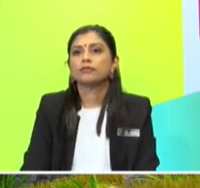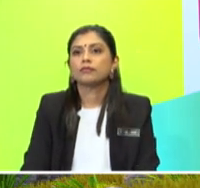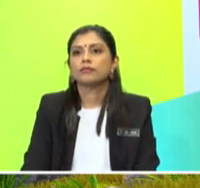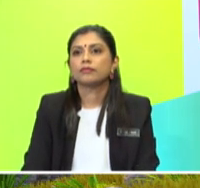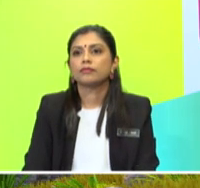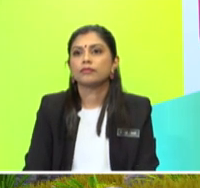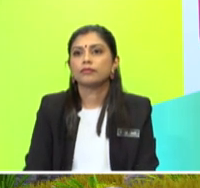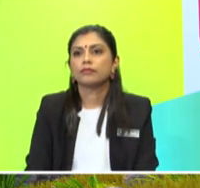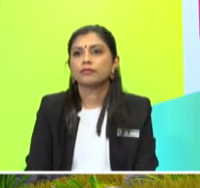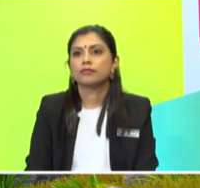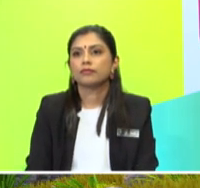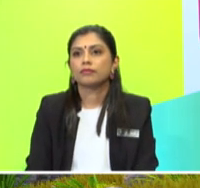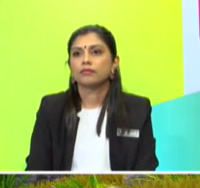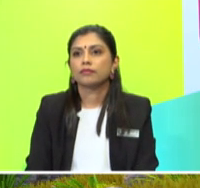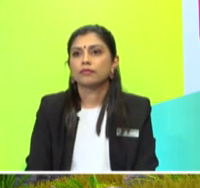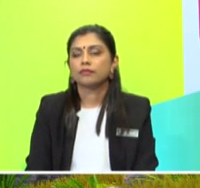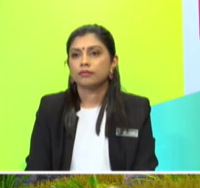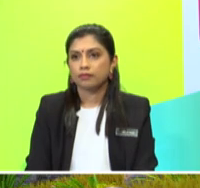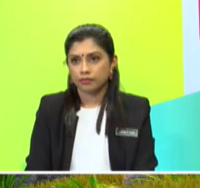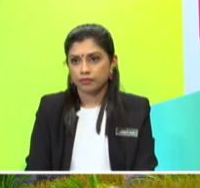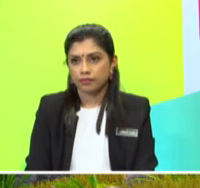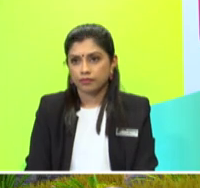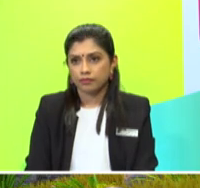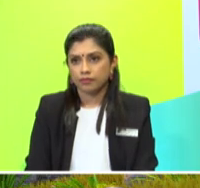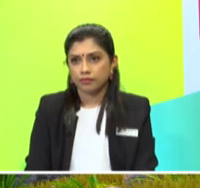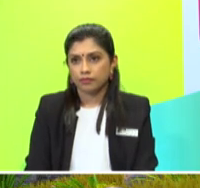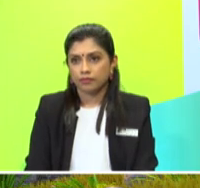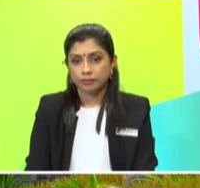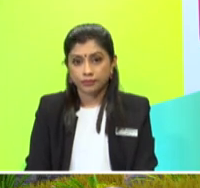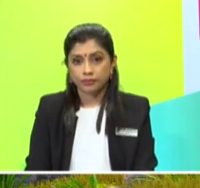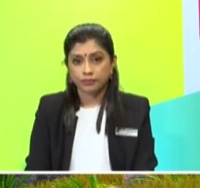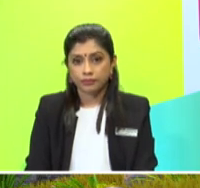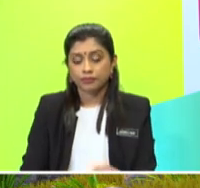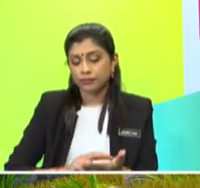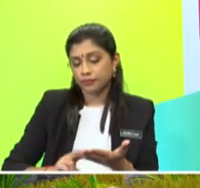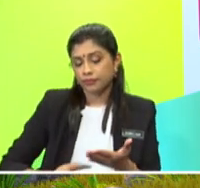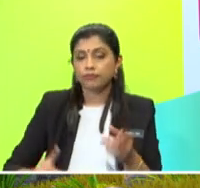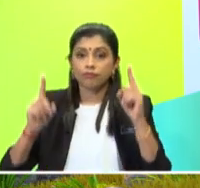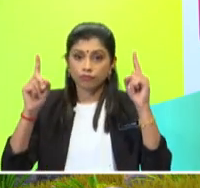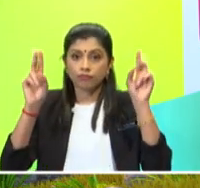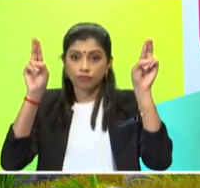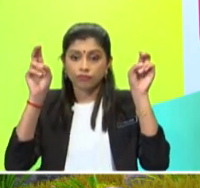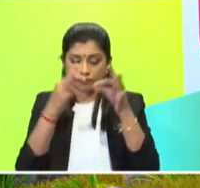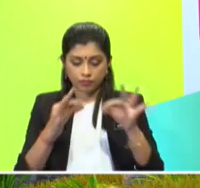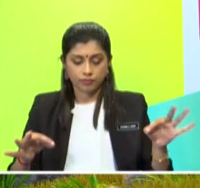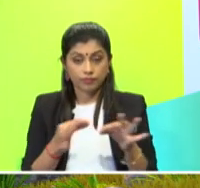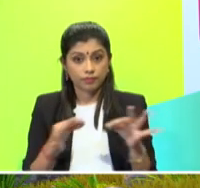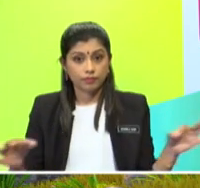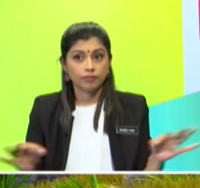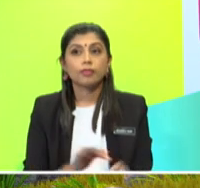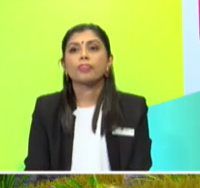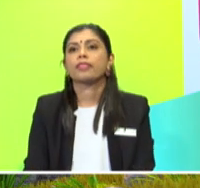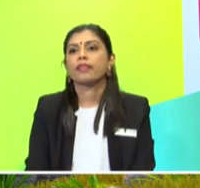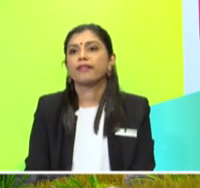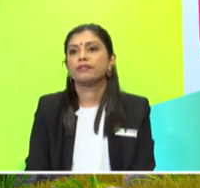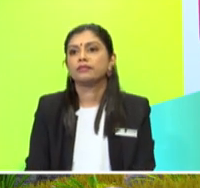So I think Iman. Okay, I saw yours, Iman. Okay. All right, read it out to me. What is your topic sentence? Easy. Iman is doing